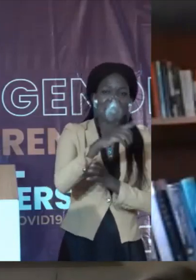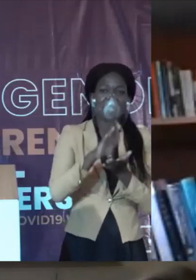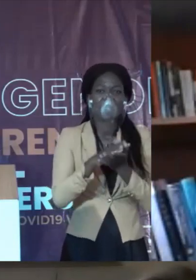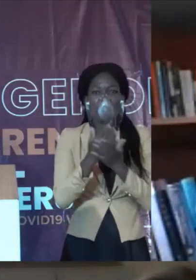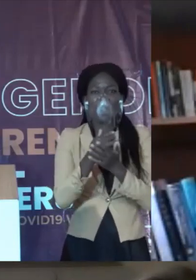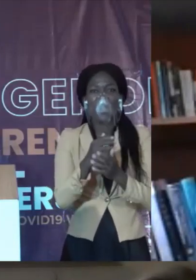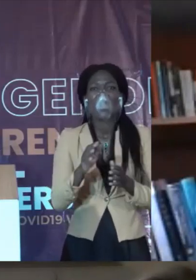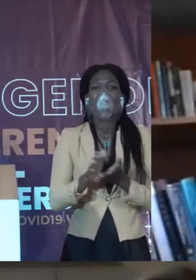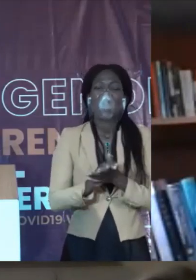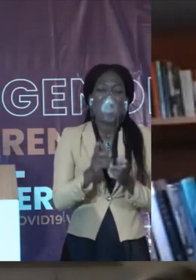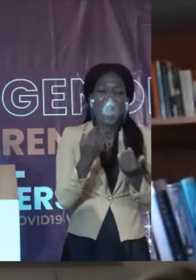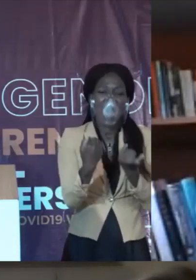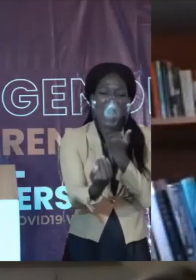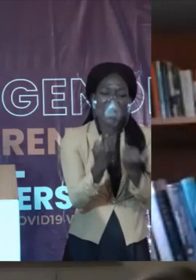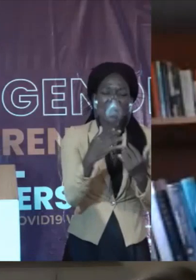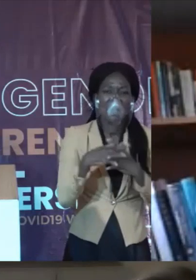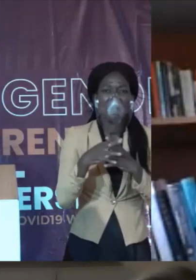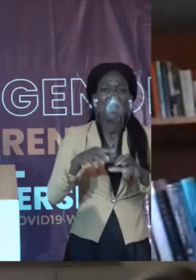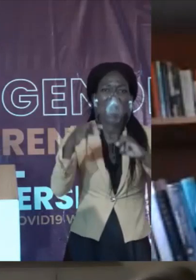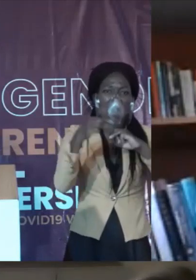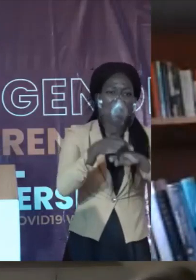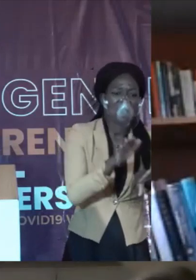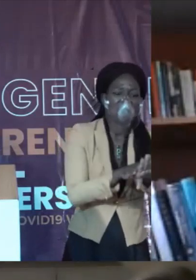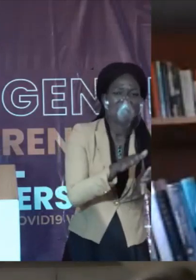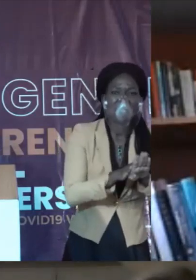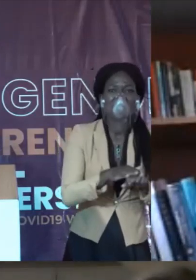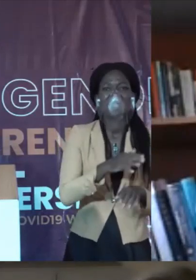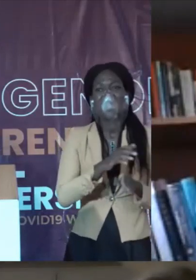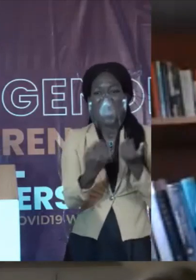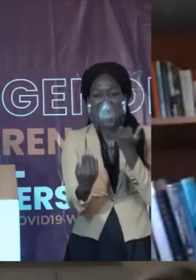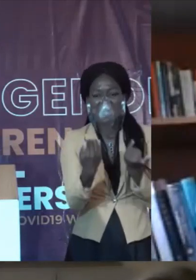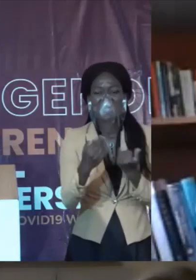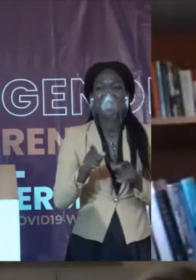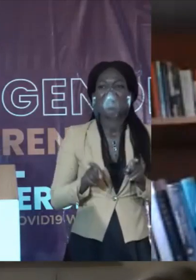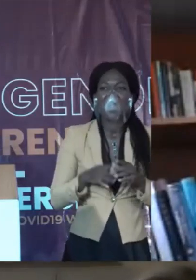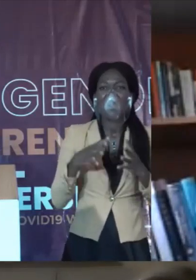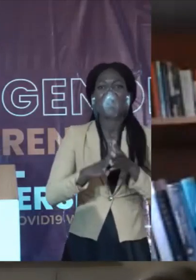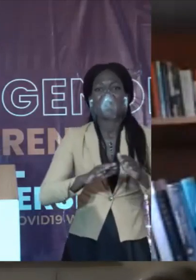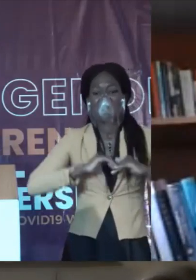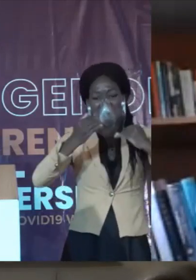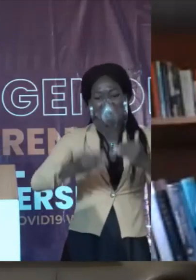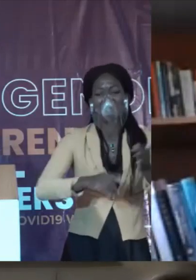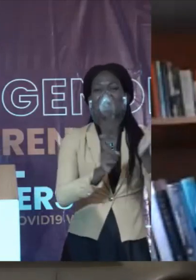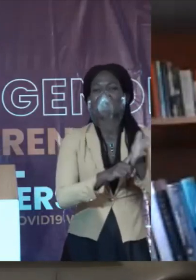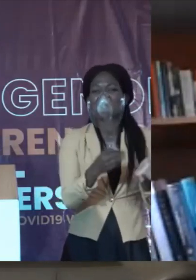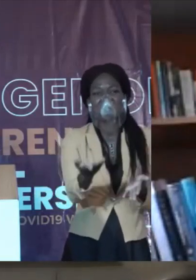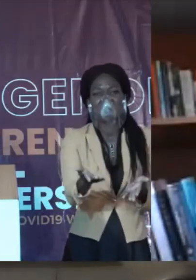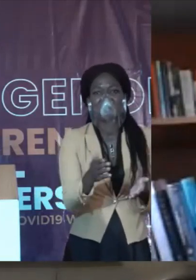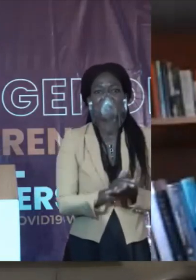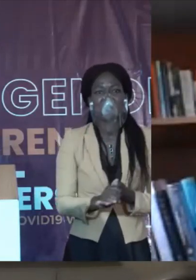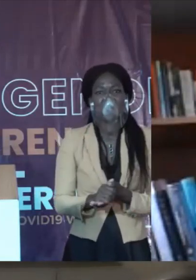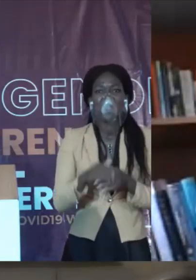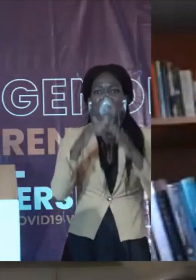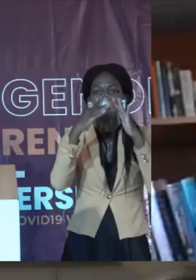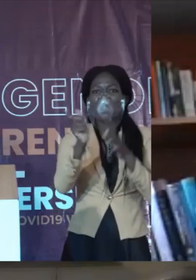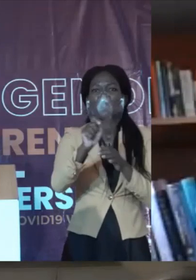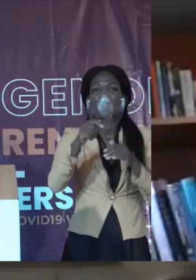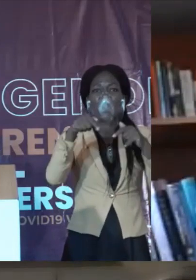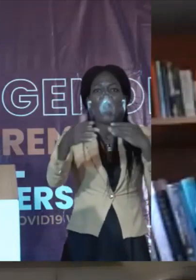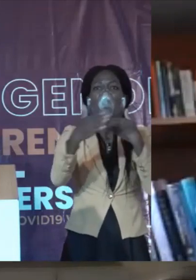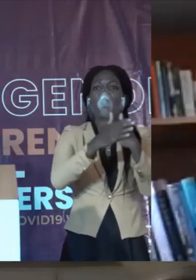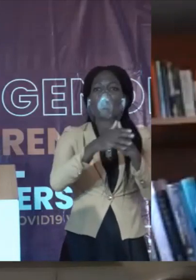teenage pregnancy. Schools have been closed. If we don't have a pipeline of educated girls with